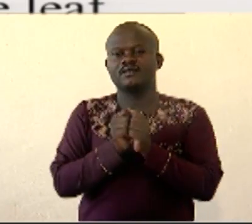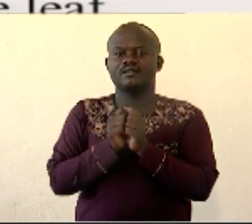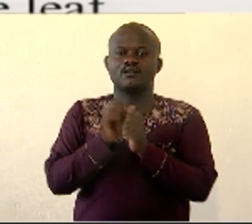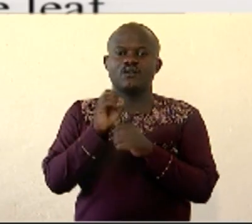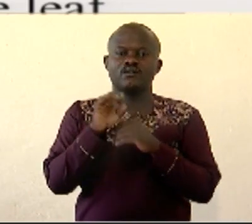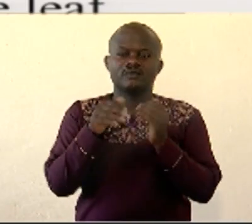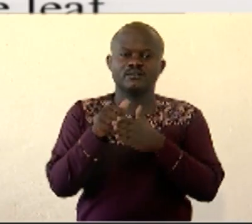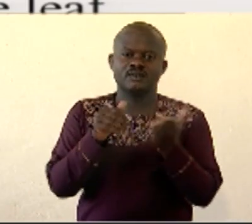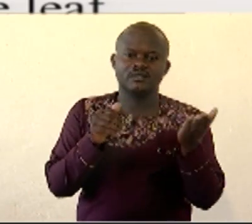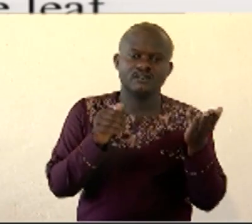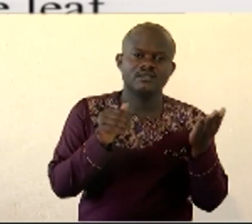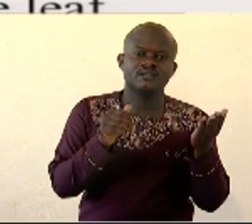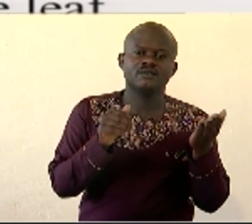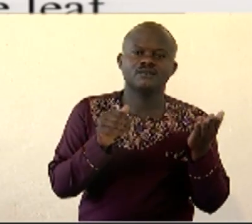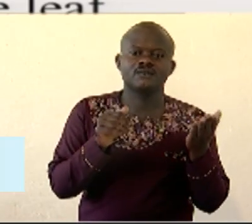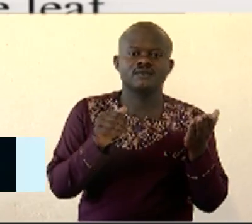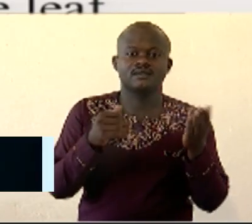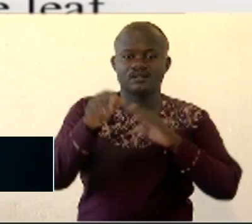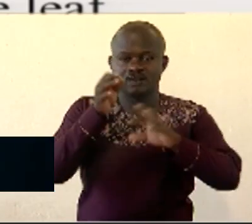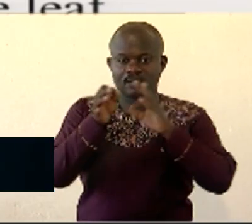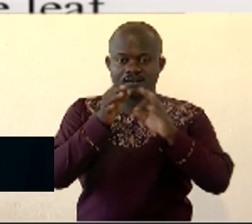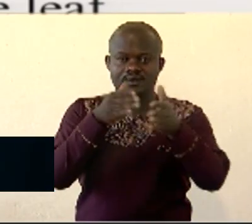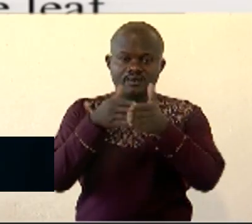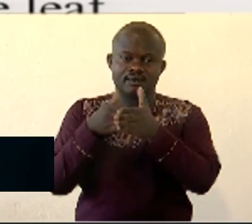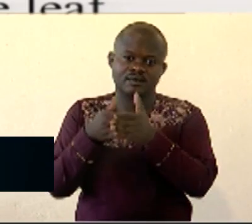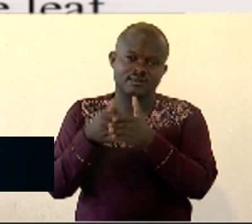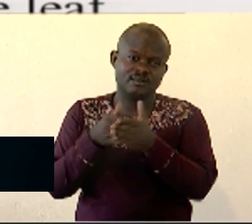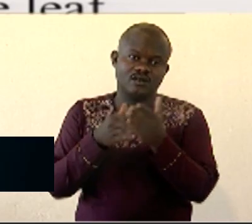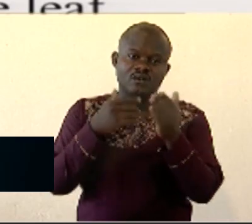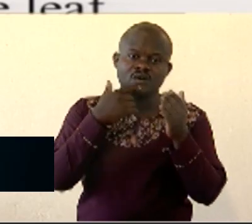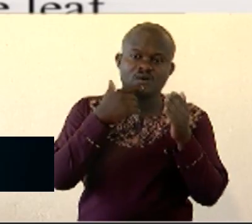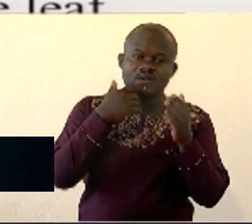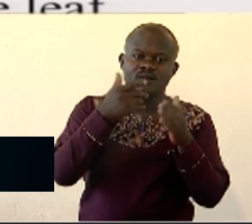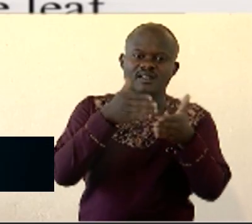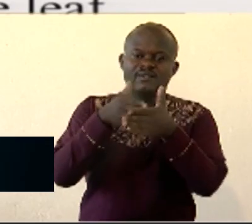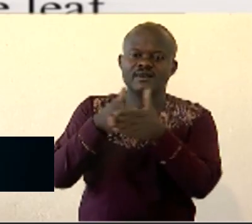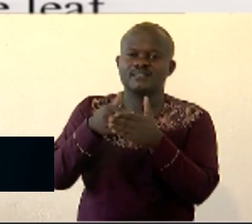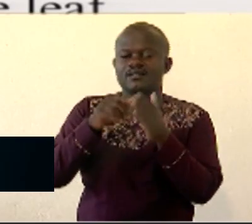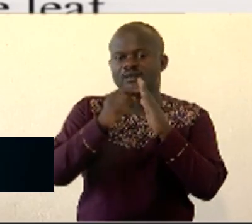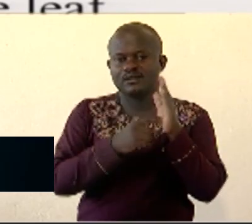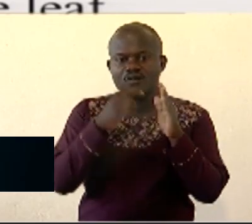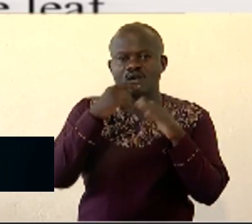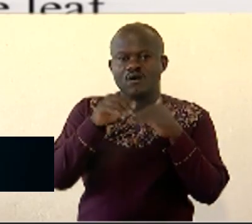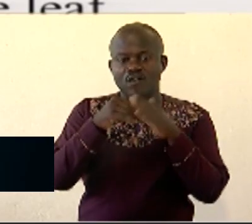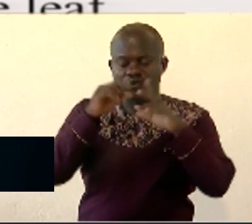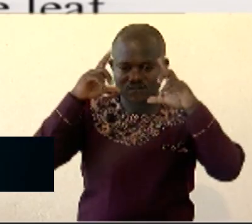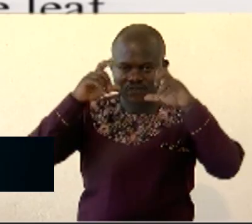unit. Is to explain the limiting factors of photosynthesis. What are the limiting factors of